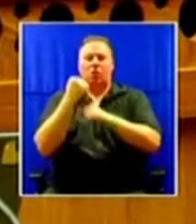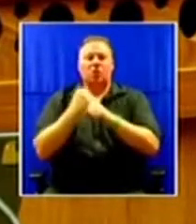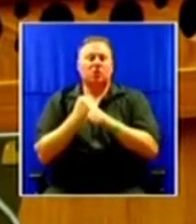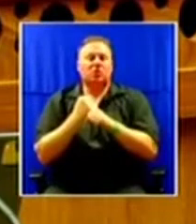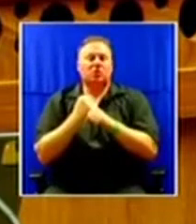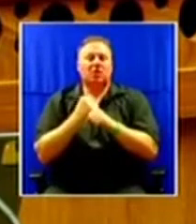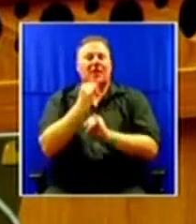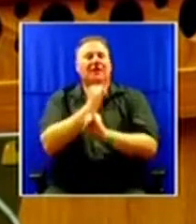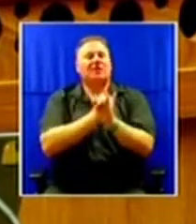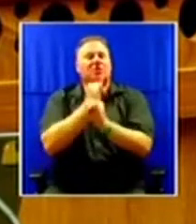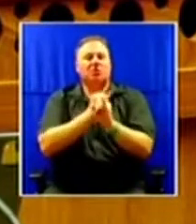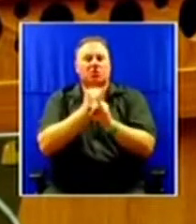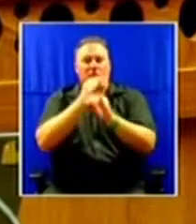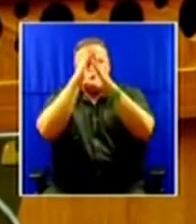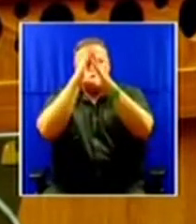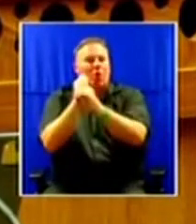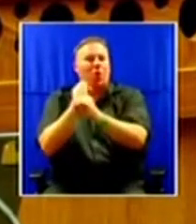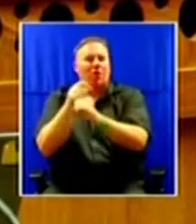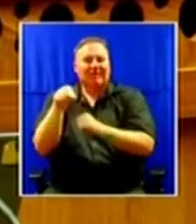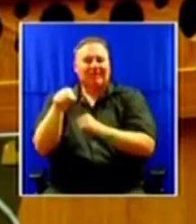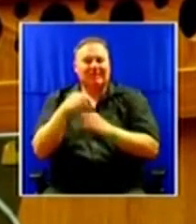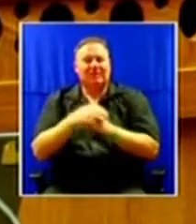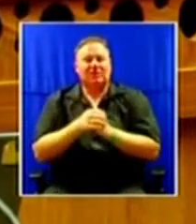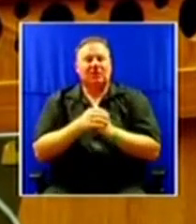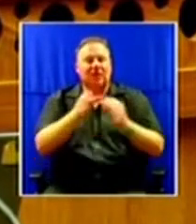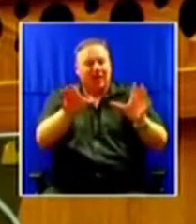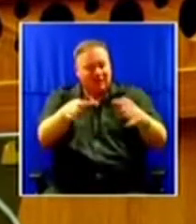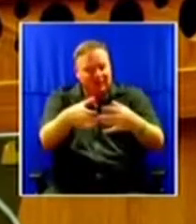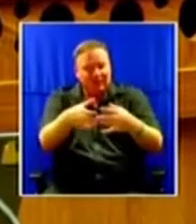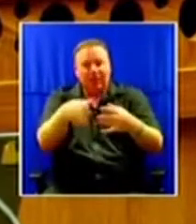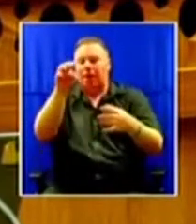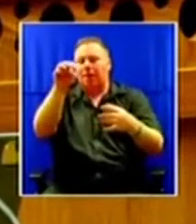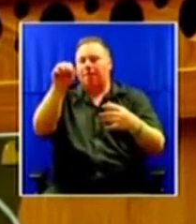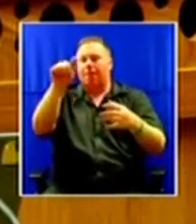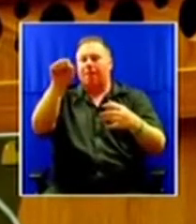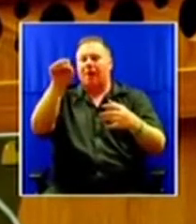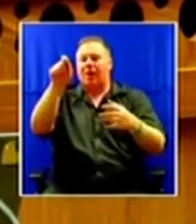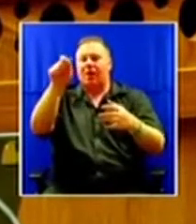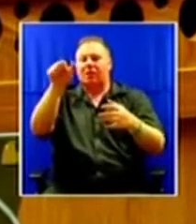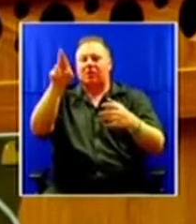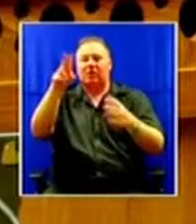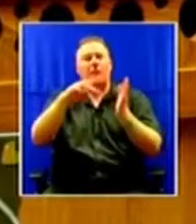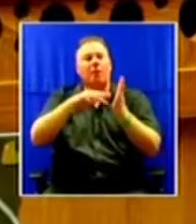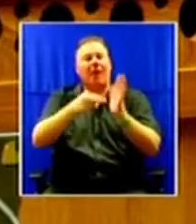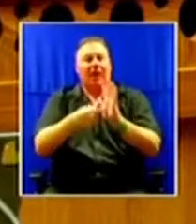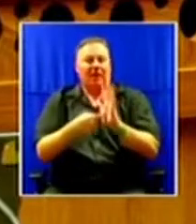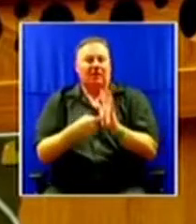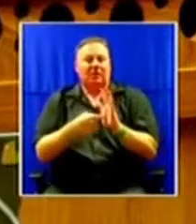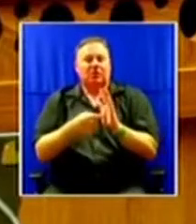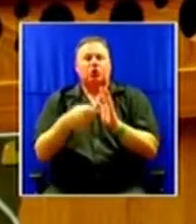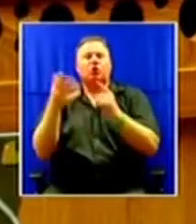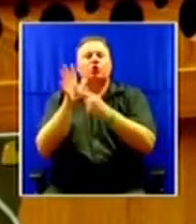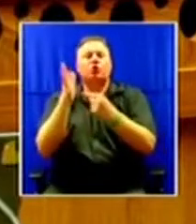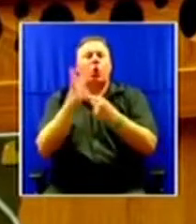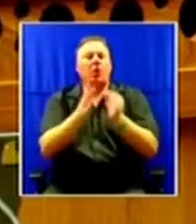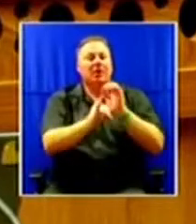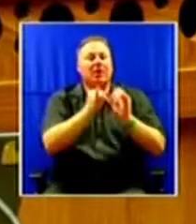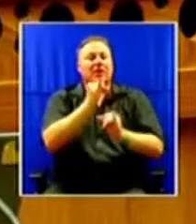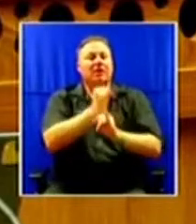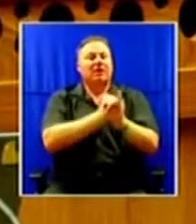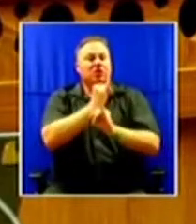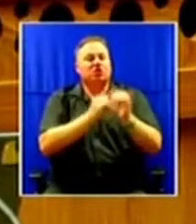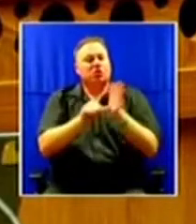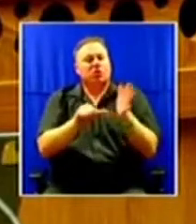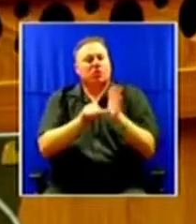by sector master plans to rejuvenate and grow key industries.